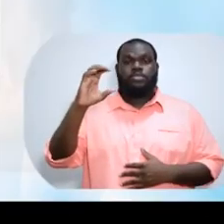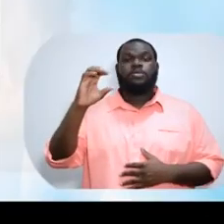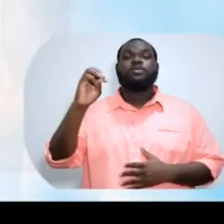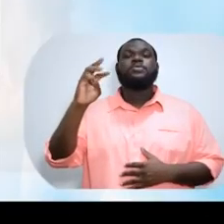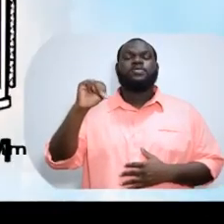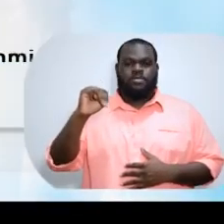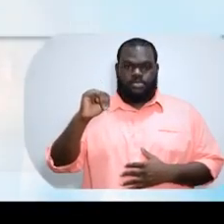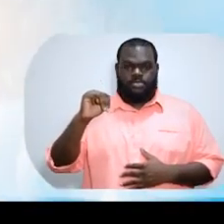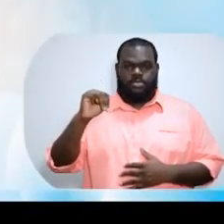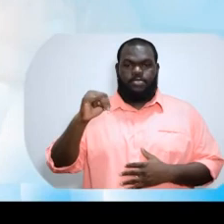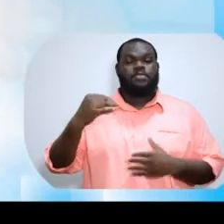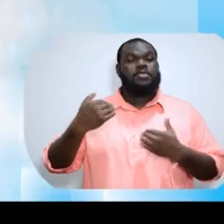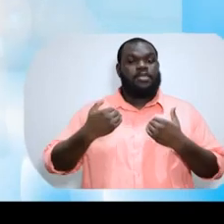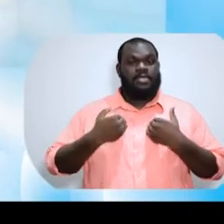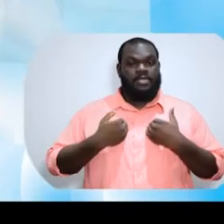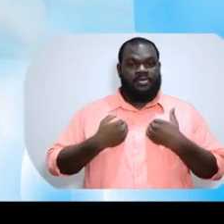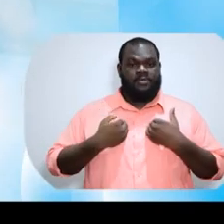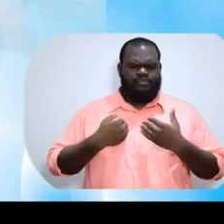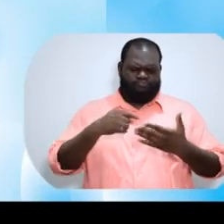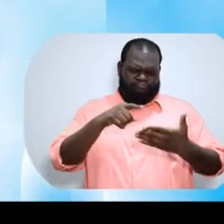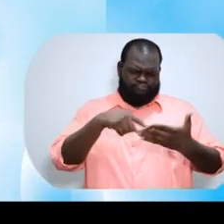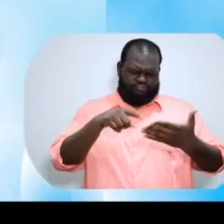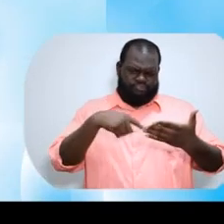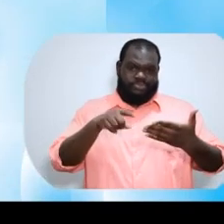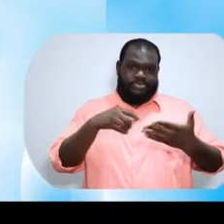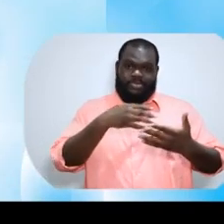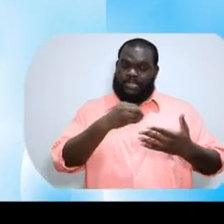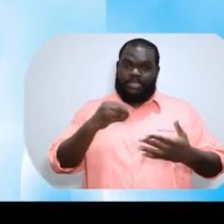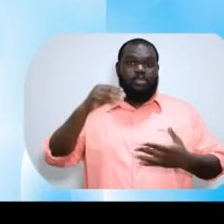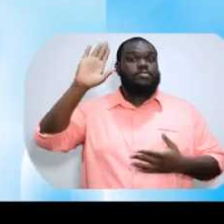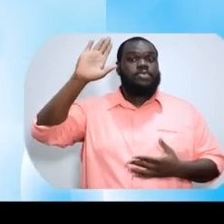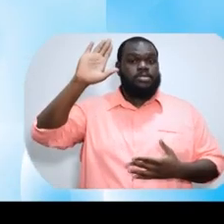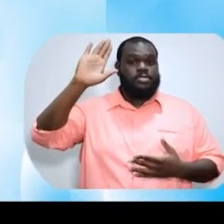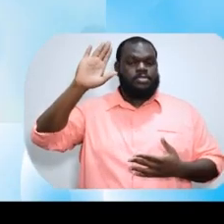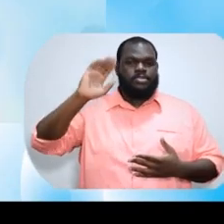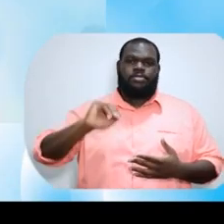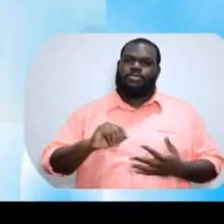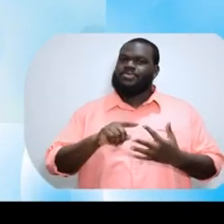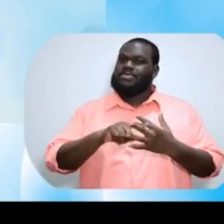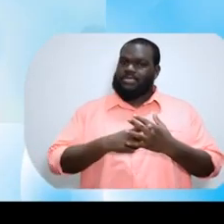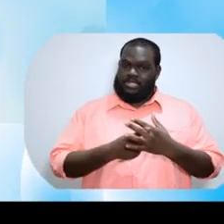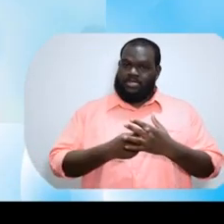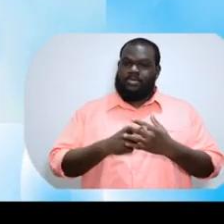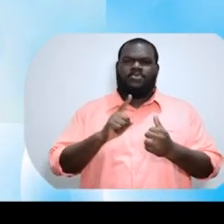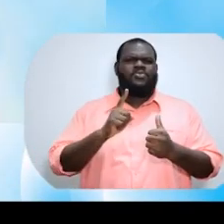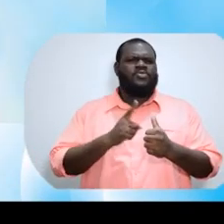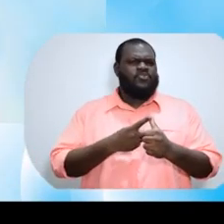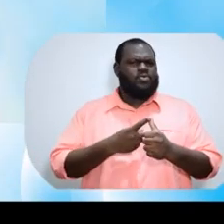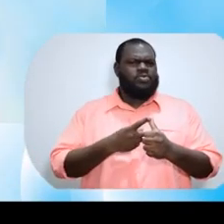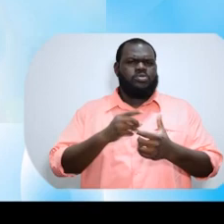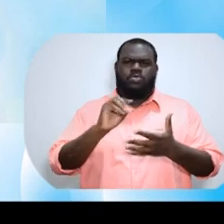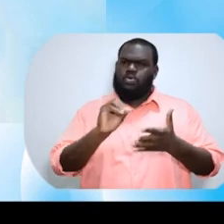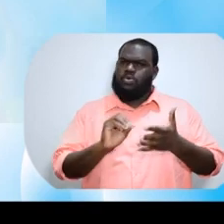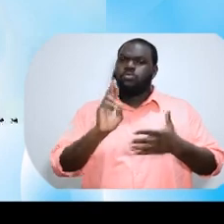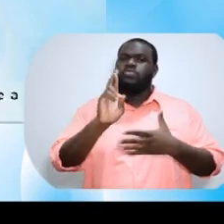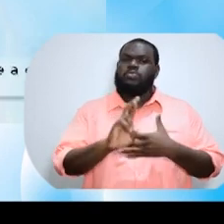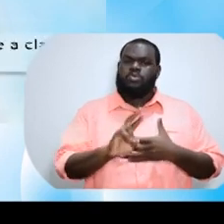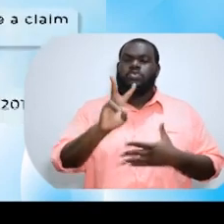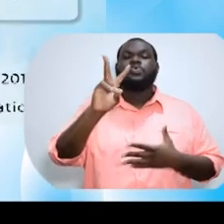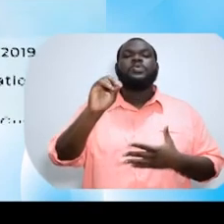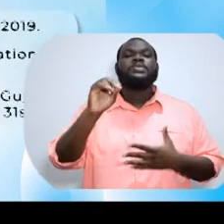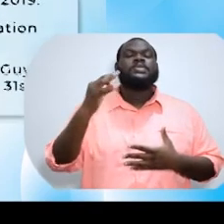The Guyana Elections Commission would be conducting a claims and objections exercise from the 1st of October